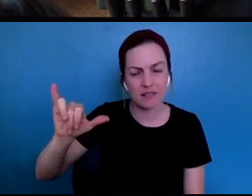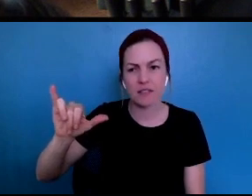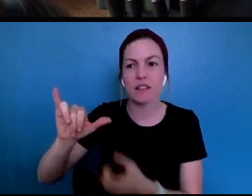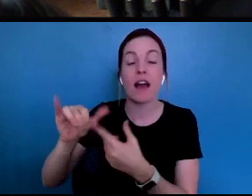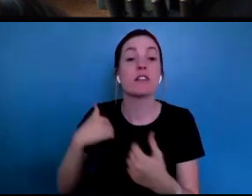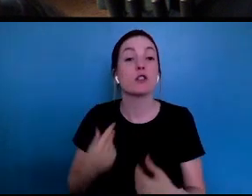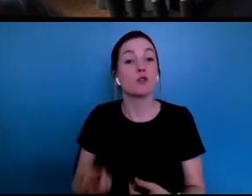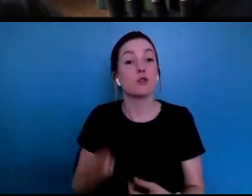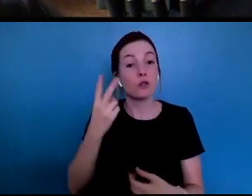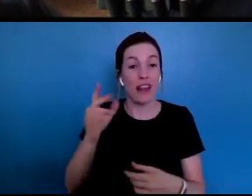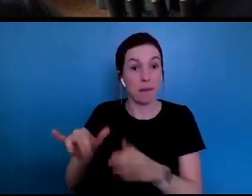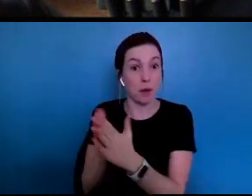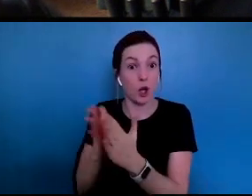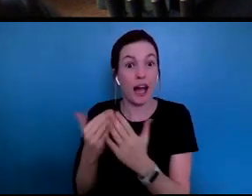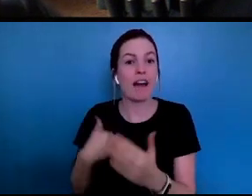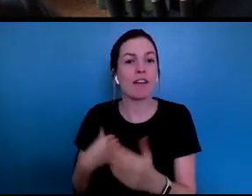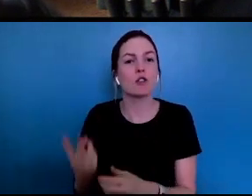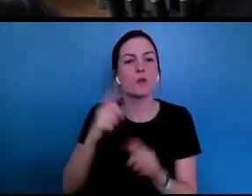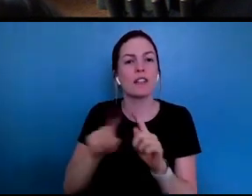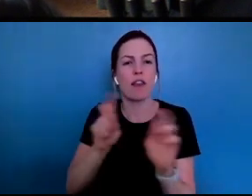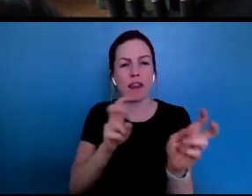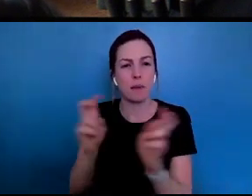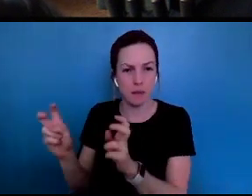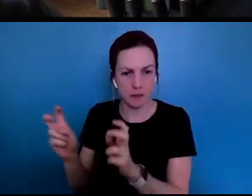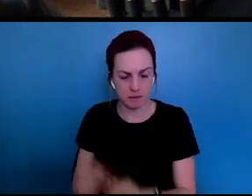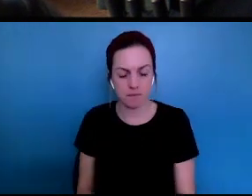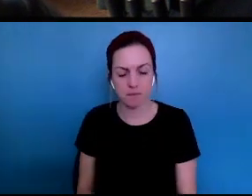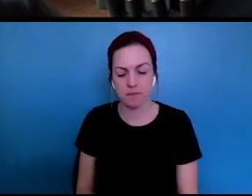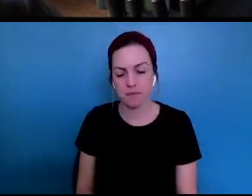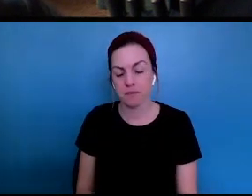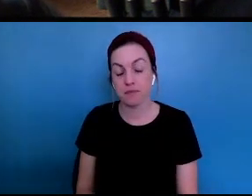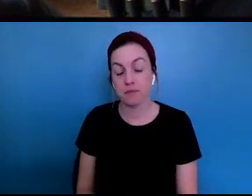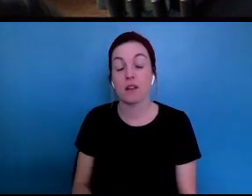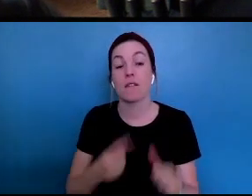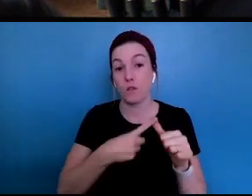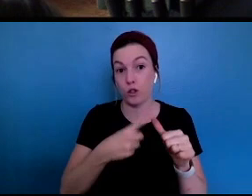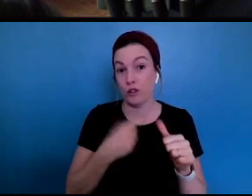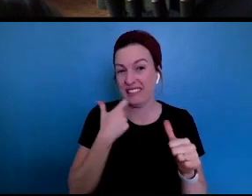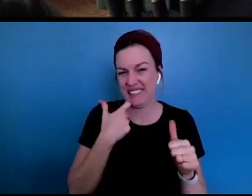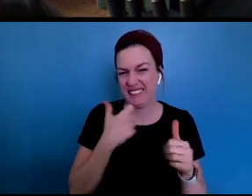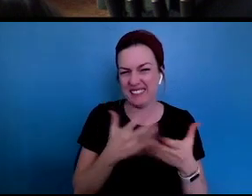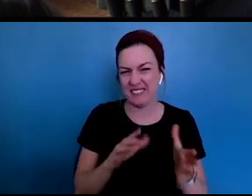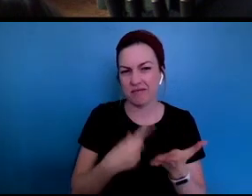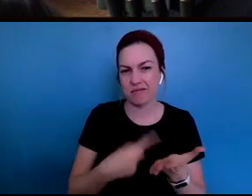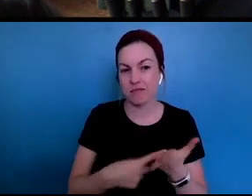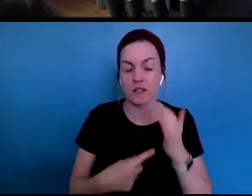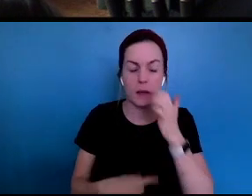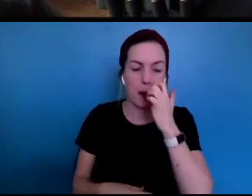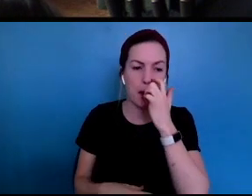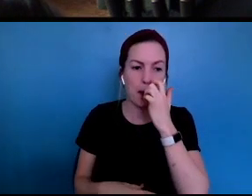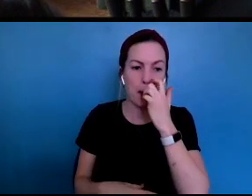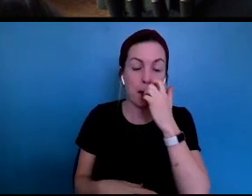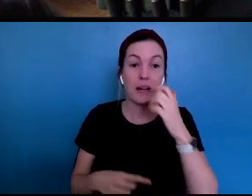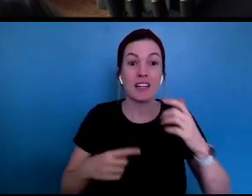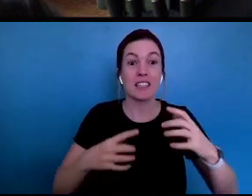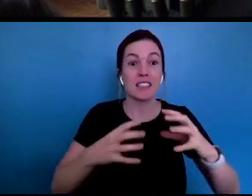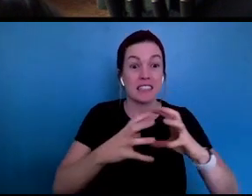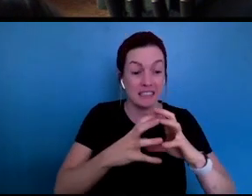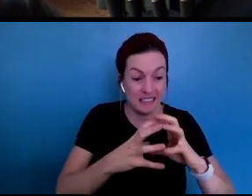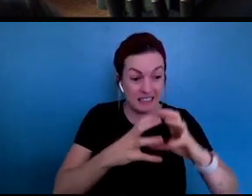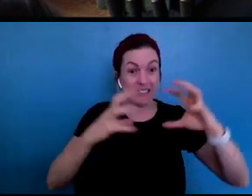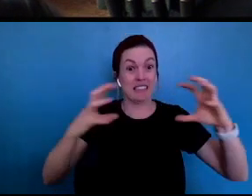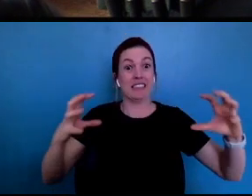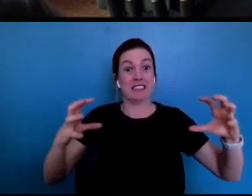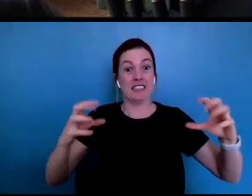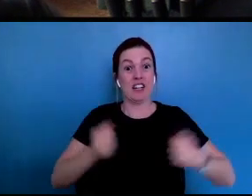connected together. The first theme, which we talk about today, is how to, instead of polarization as a destructive force, use